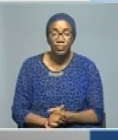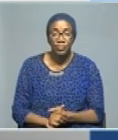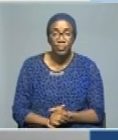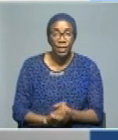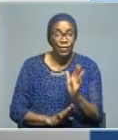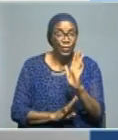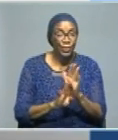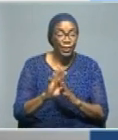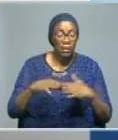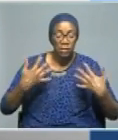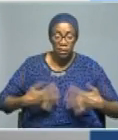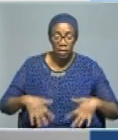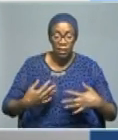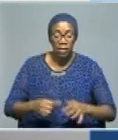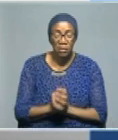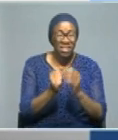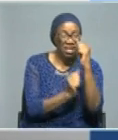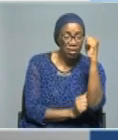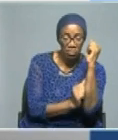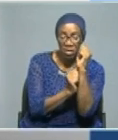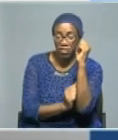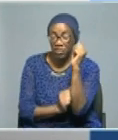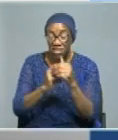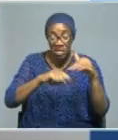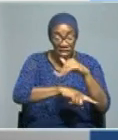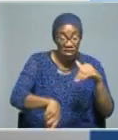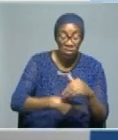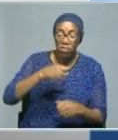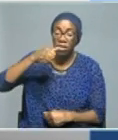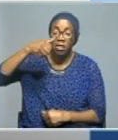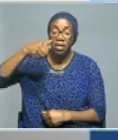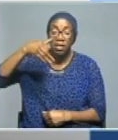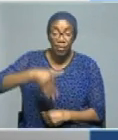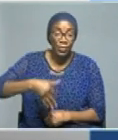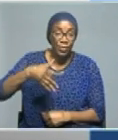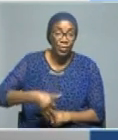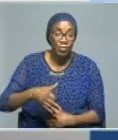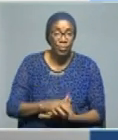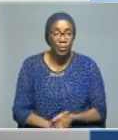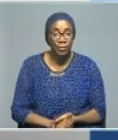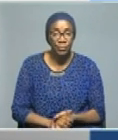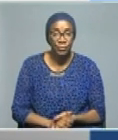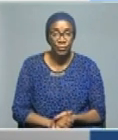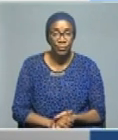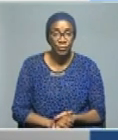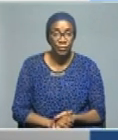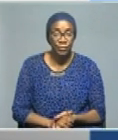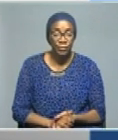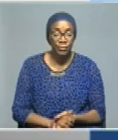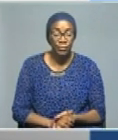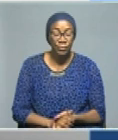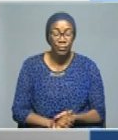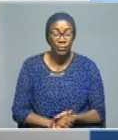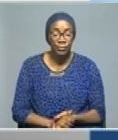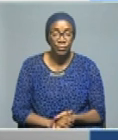that we can create job employment, we can achieve value addition as a country and so forth.